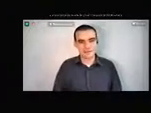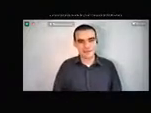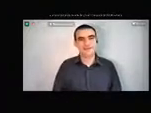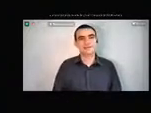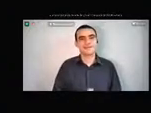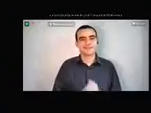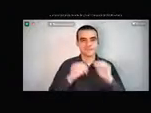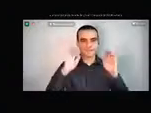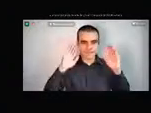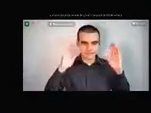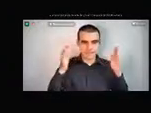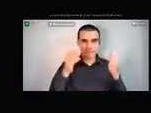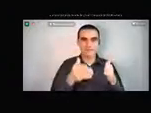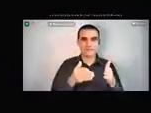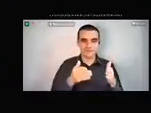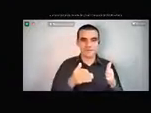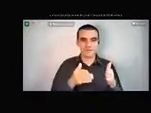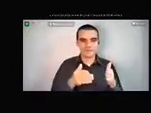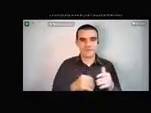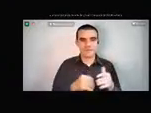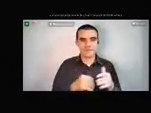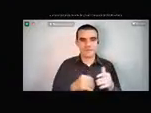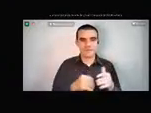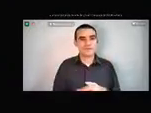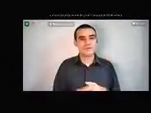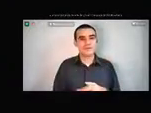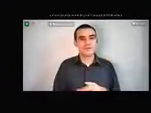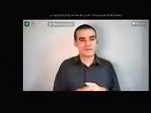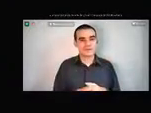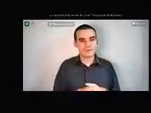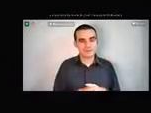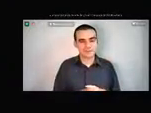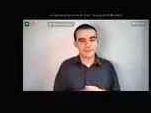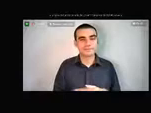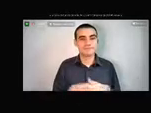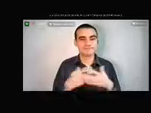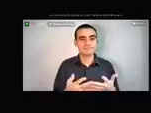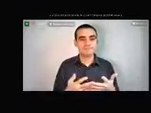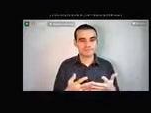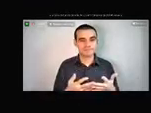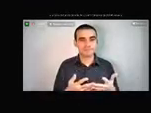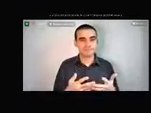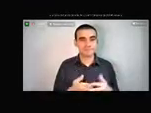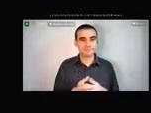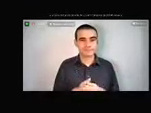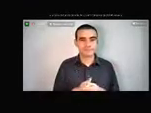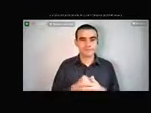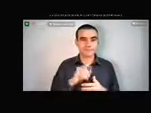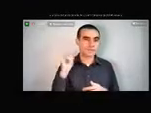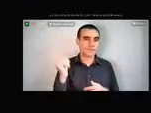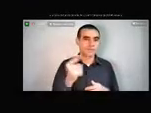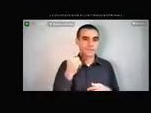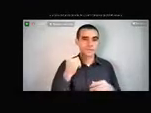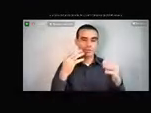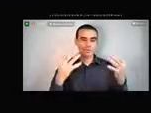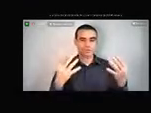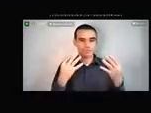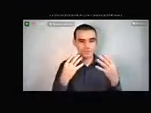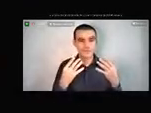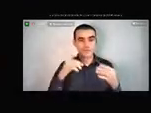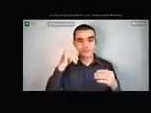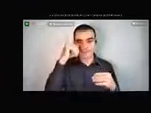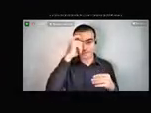we didn't have this to provide this possibility? Claudio, Fernando, Foster, and the people who are listening to